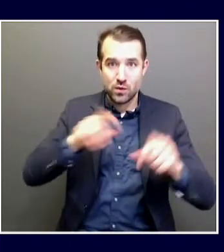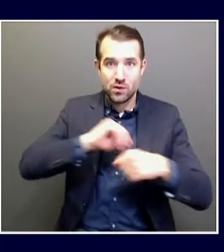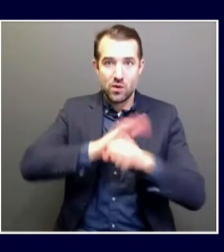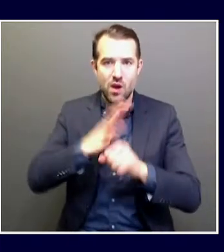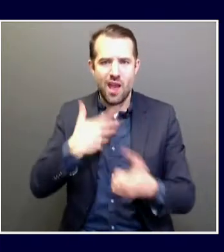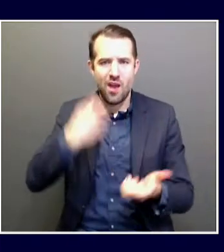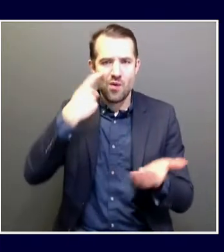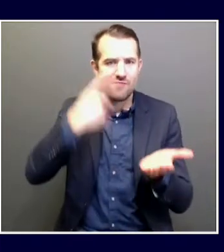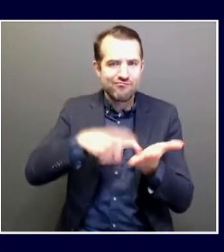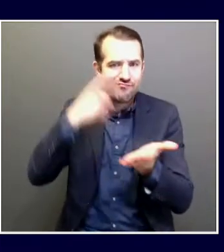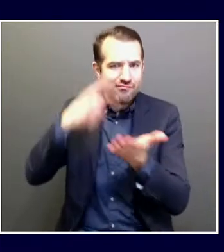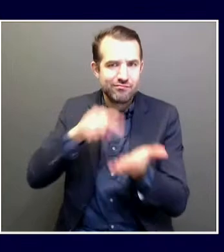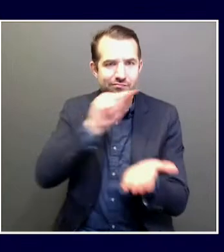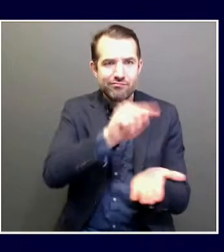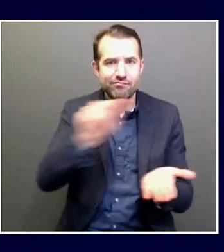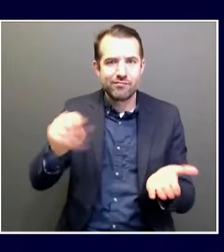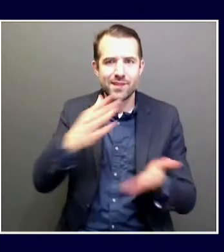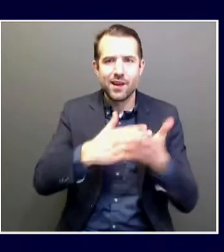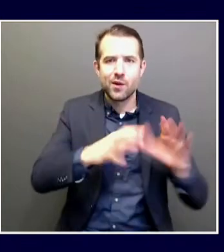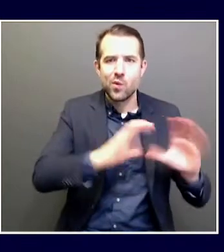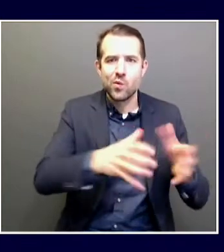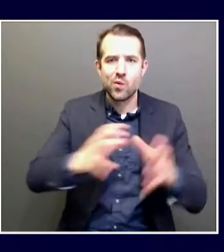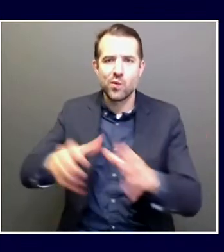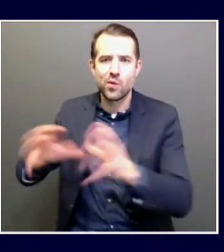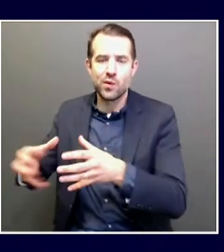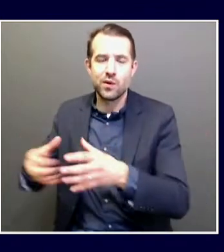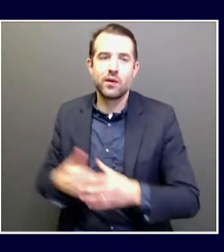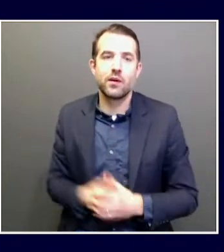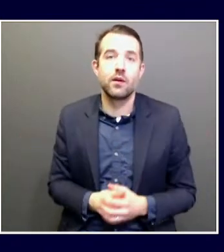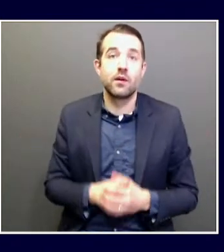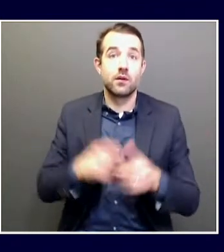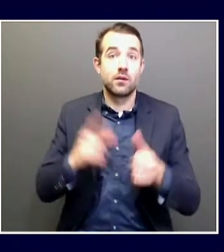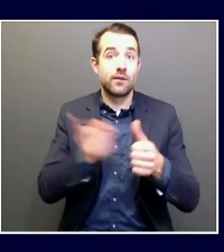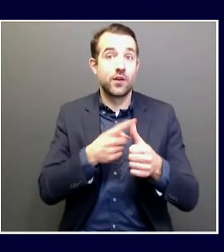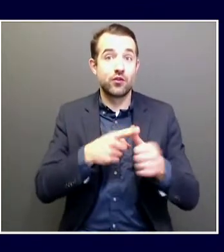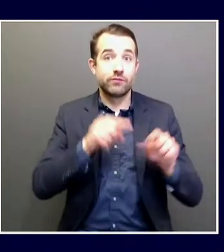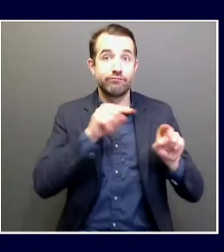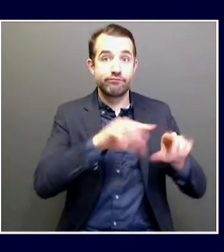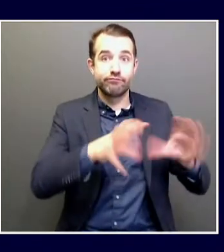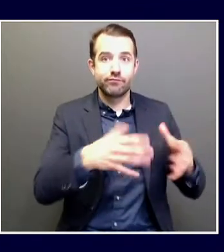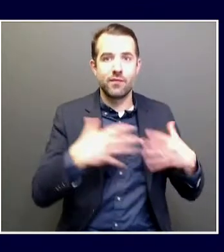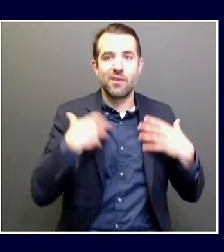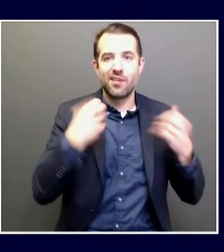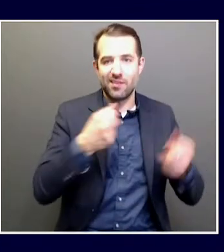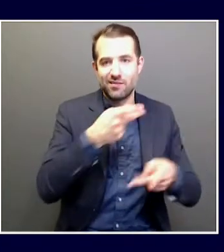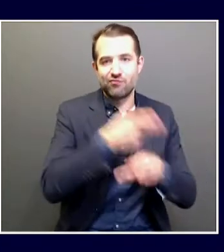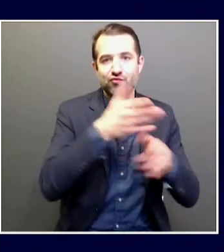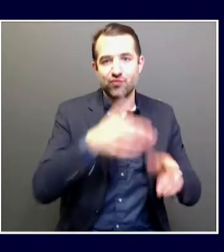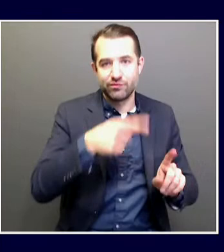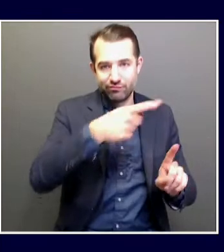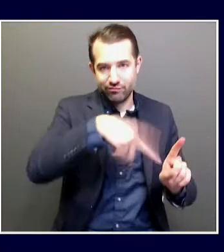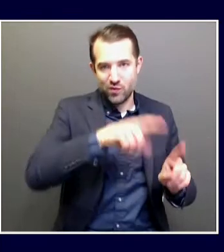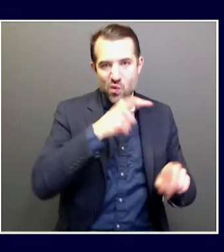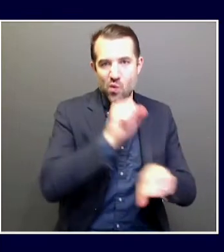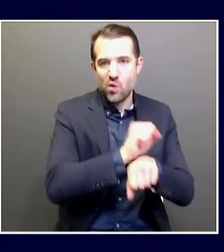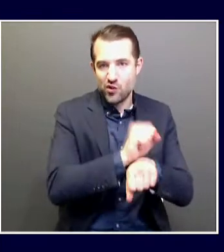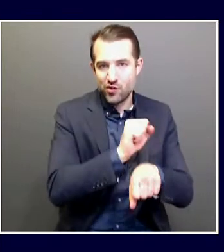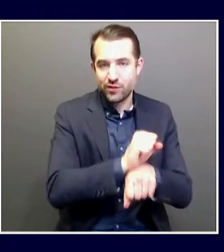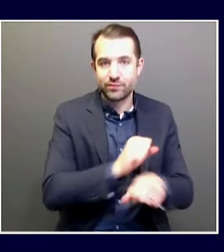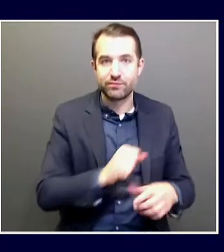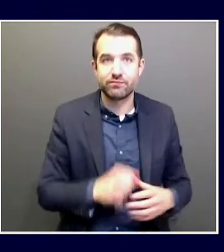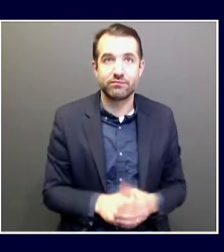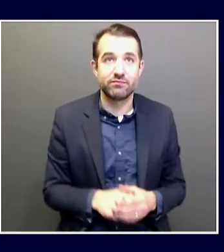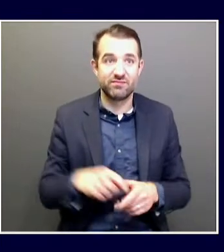first group are healthcare workers. Across Maine, healthcare workers this season